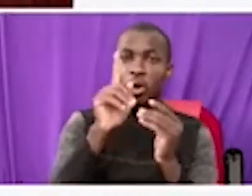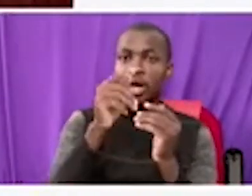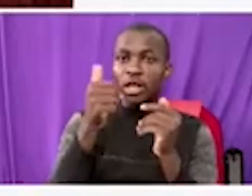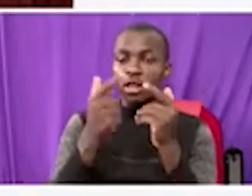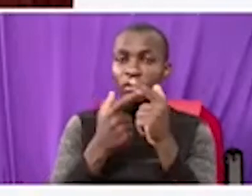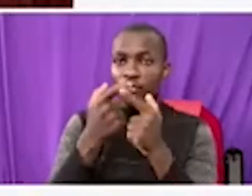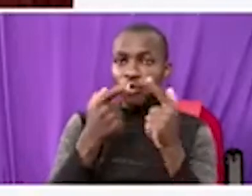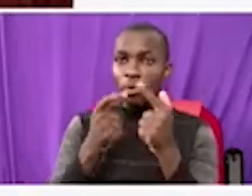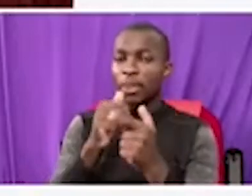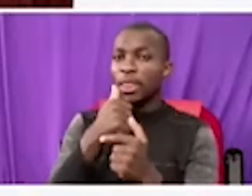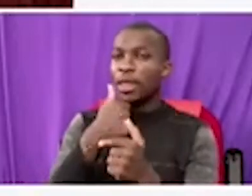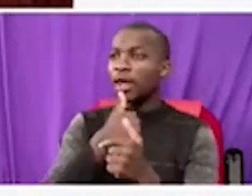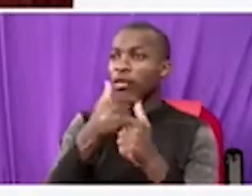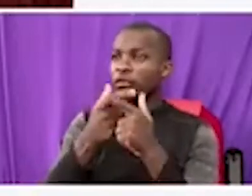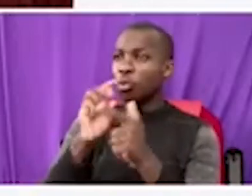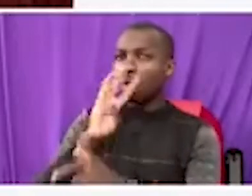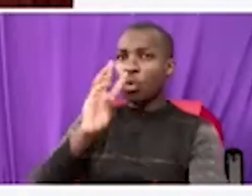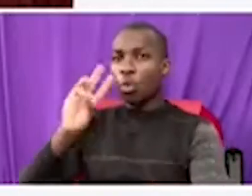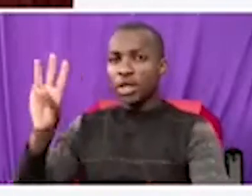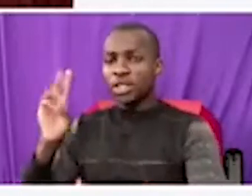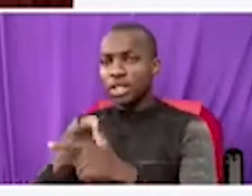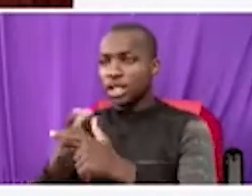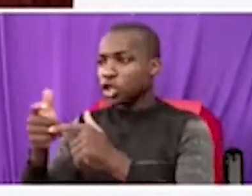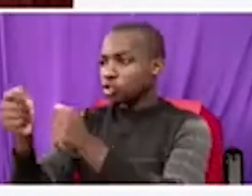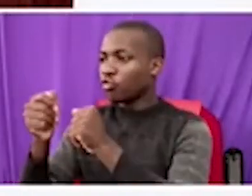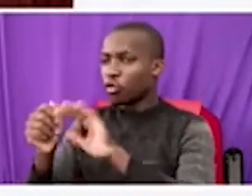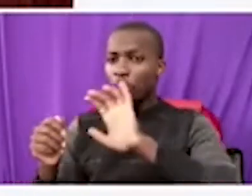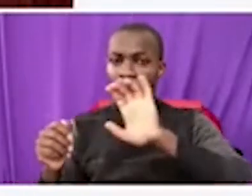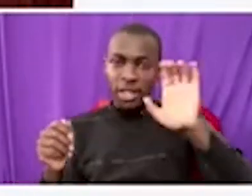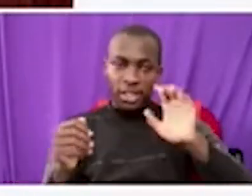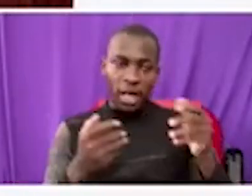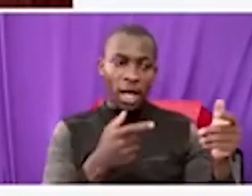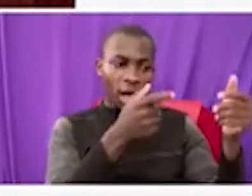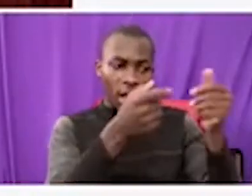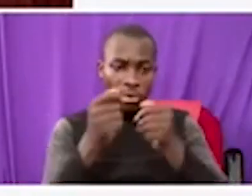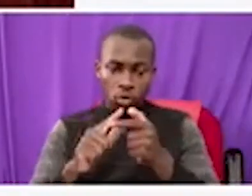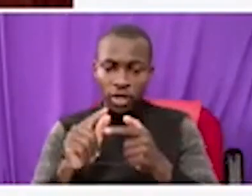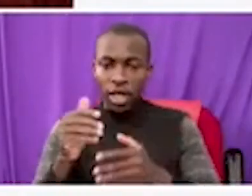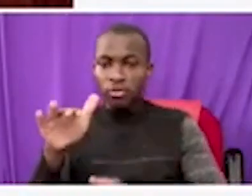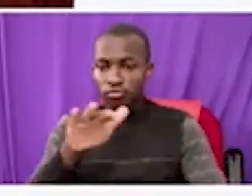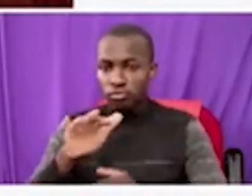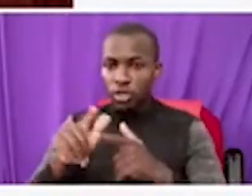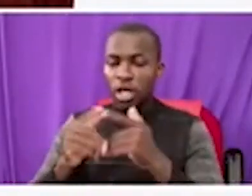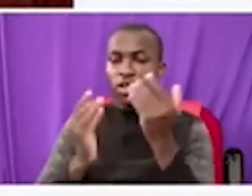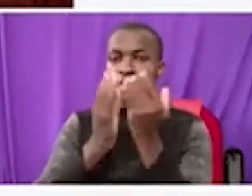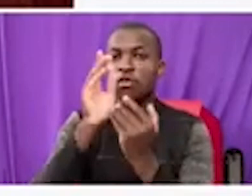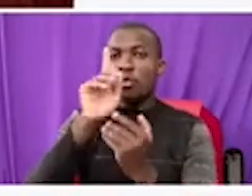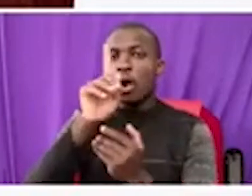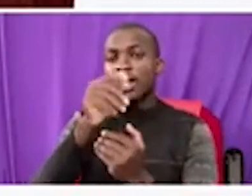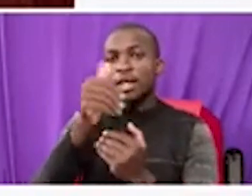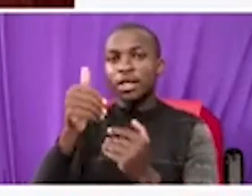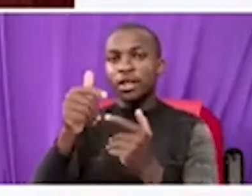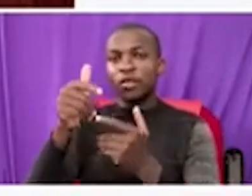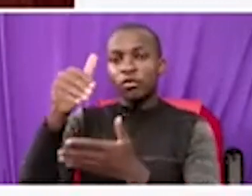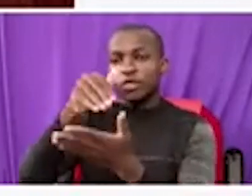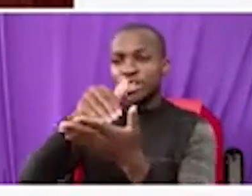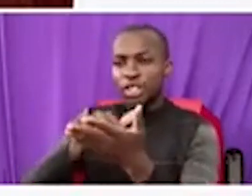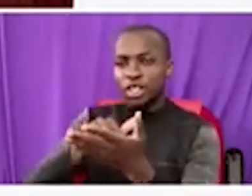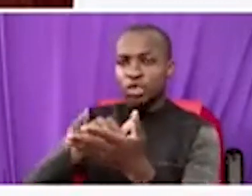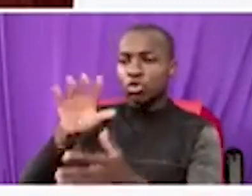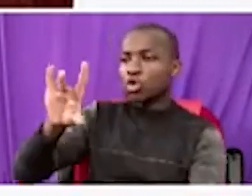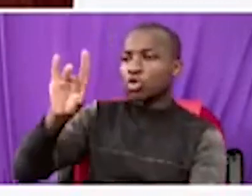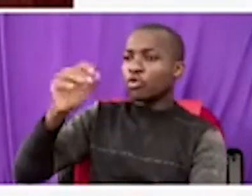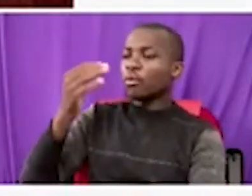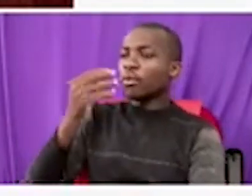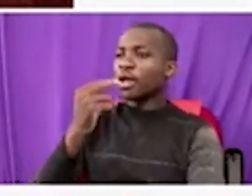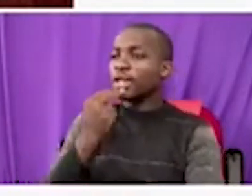you are from Western, pick somebody from Eastern. Come to the altar. Serve one another communion. If you are from Central, pick somebody from Nyanza.